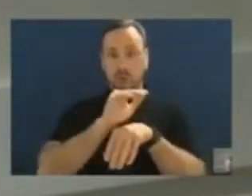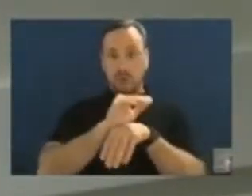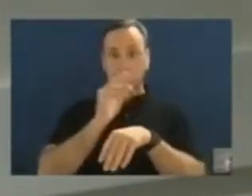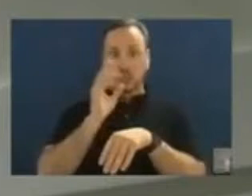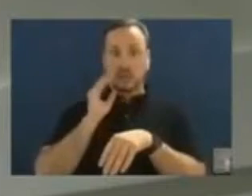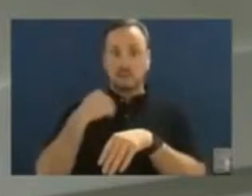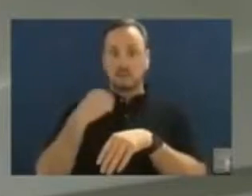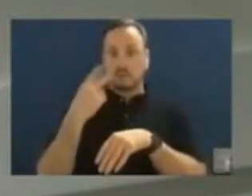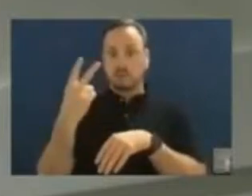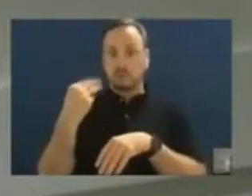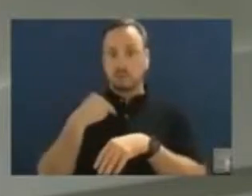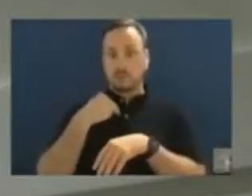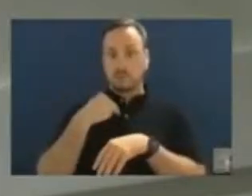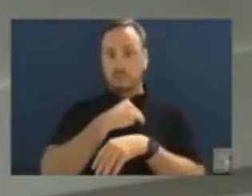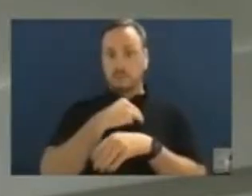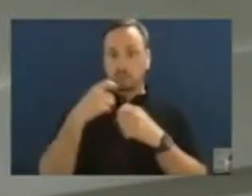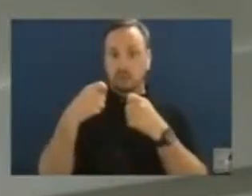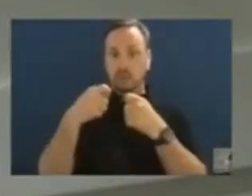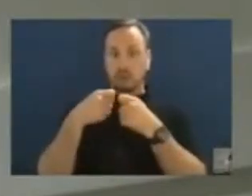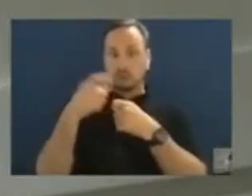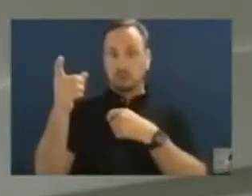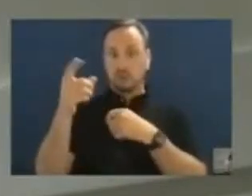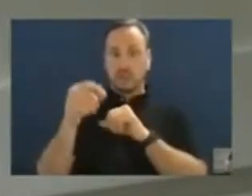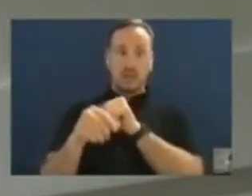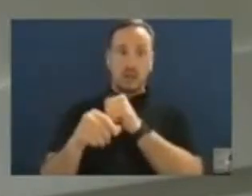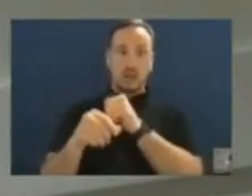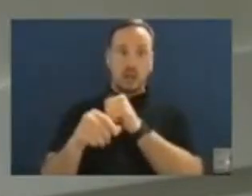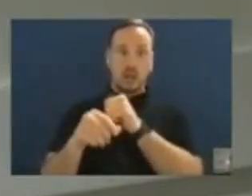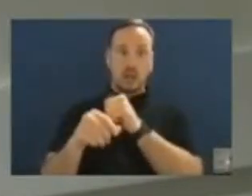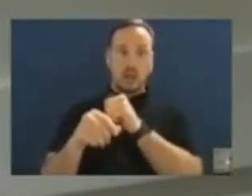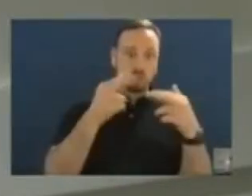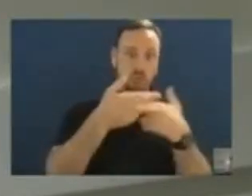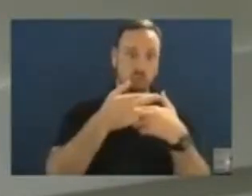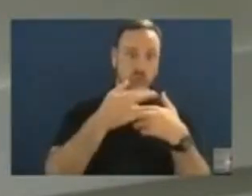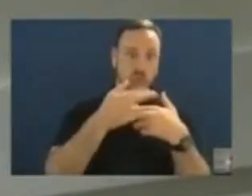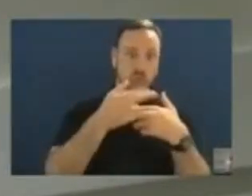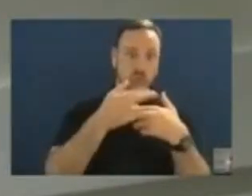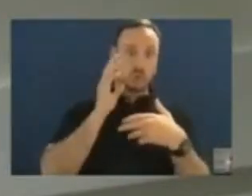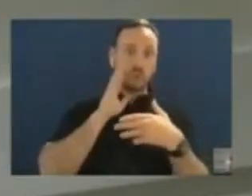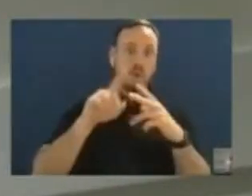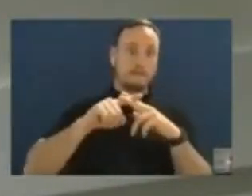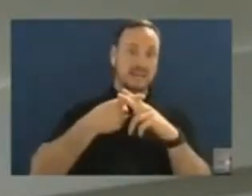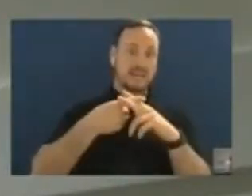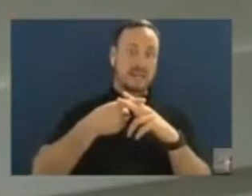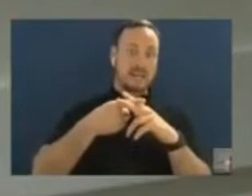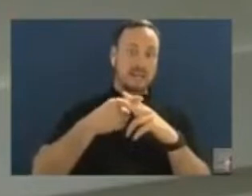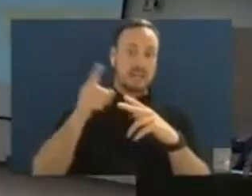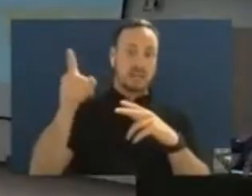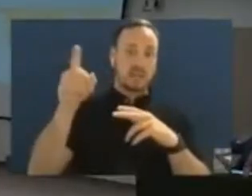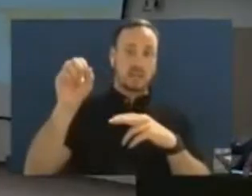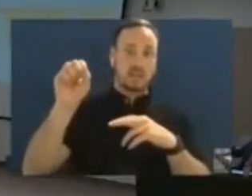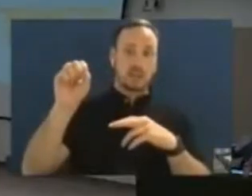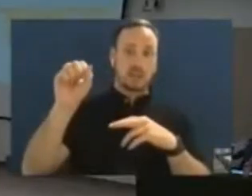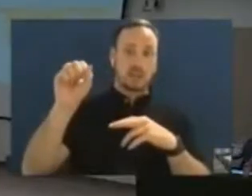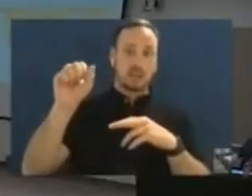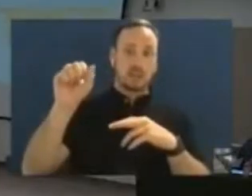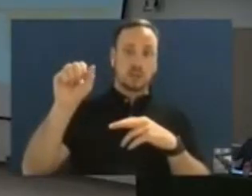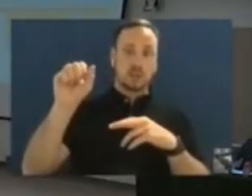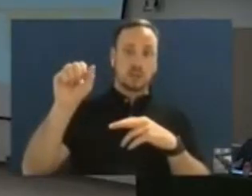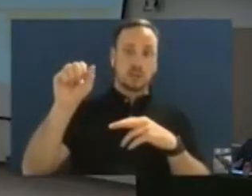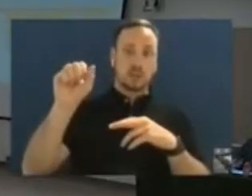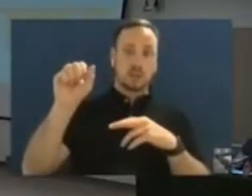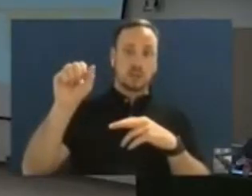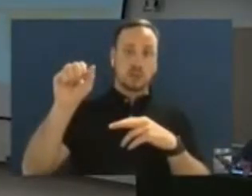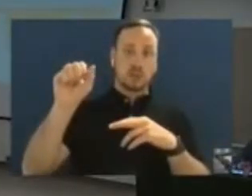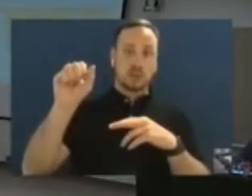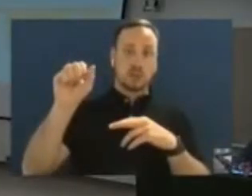electronically and the rest of us are in the room. So I'm going to begin by going to Ms. Sawyer. If you could